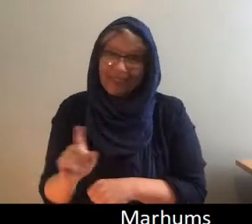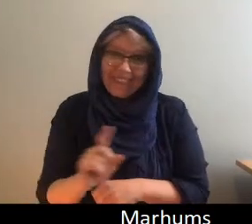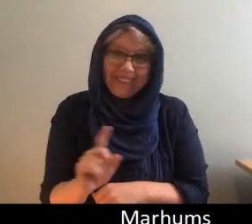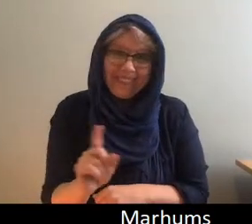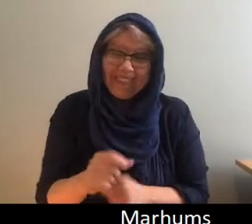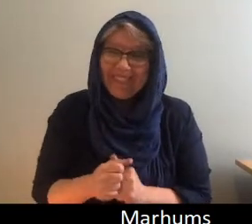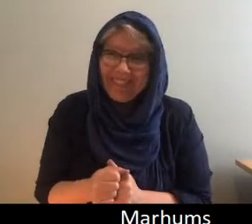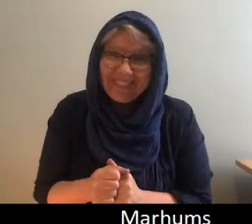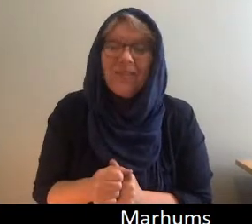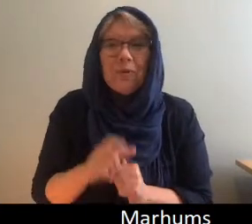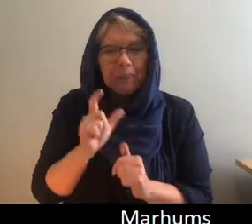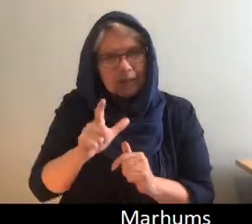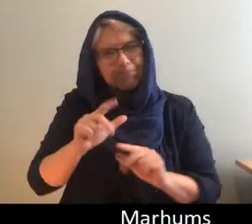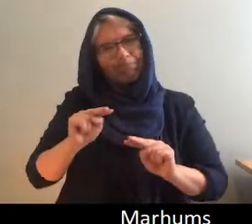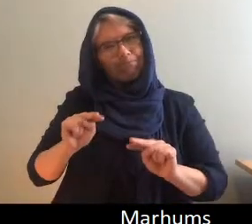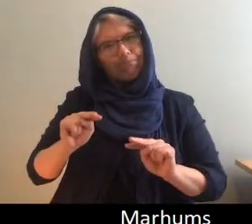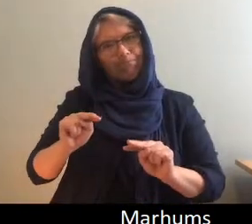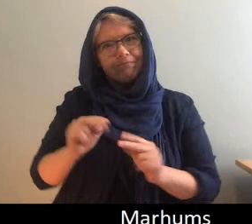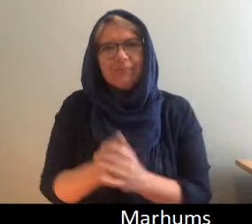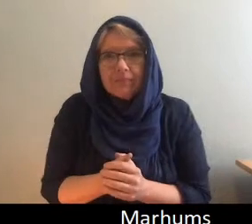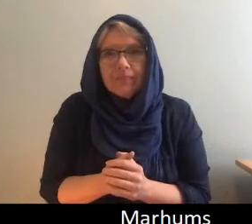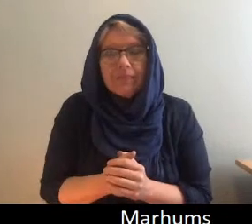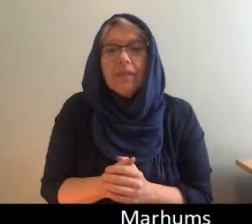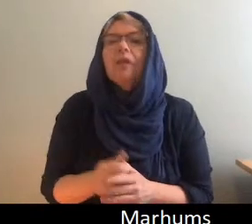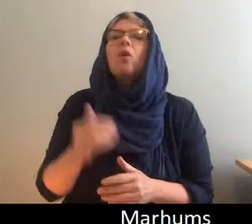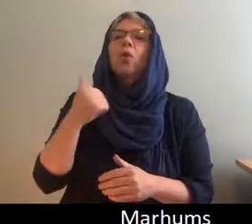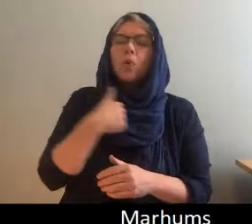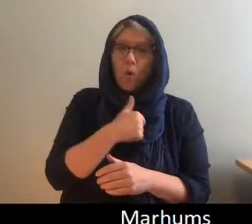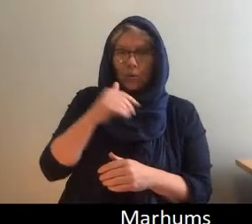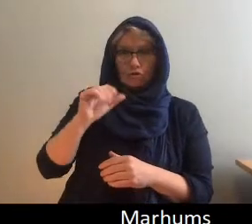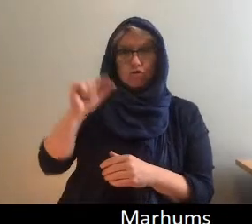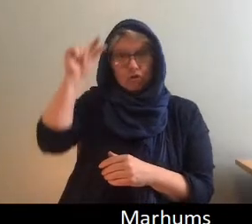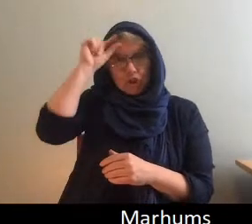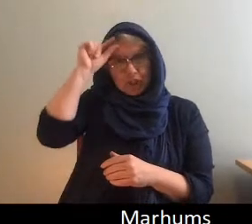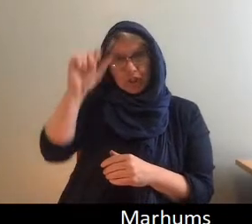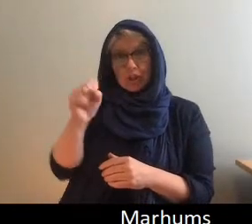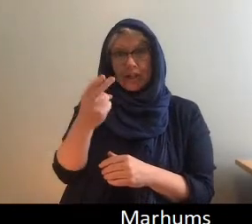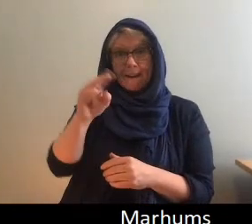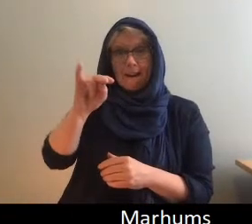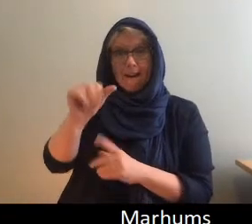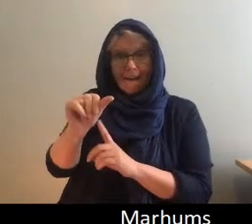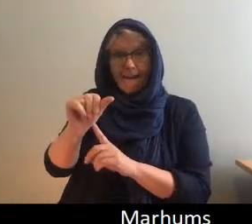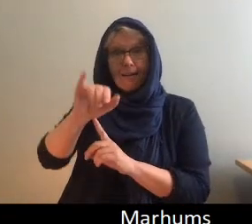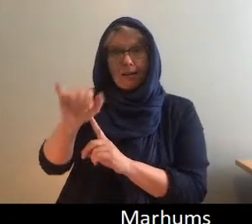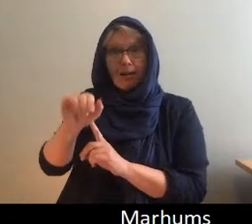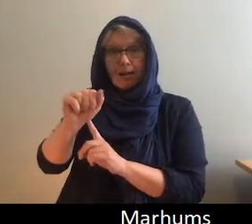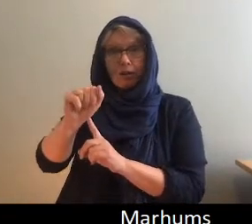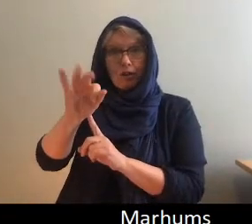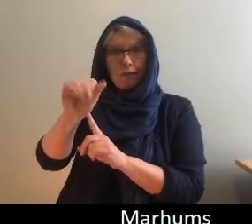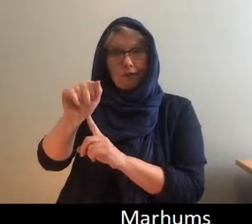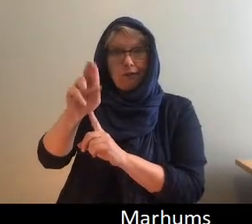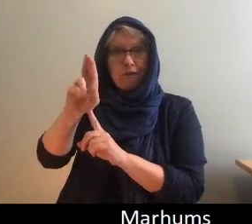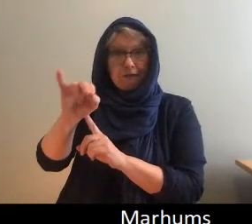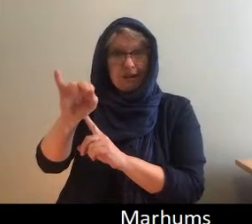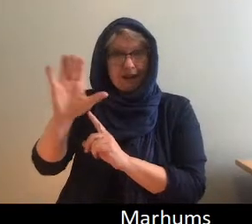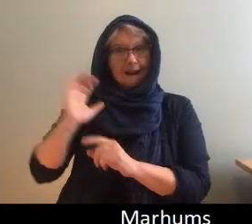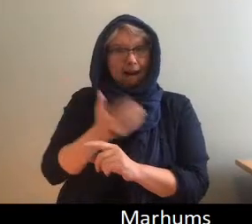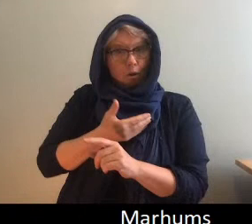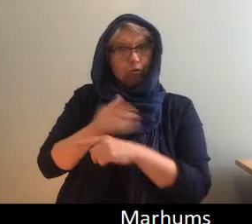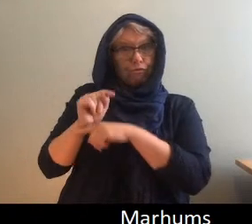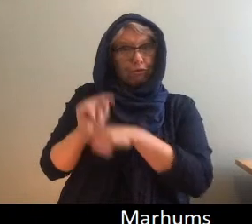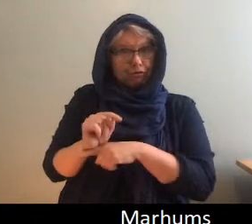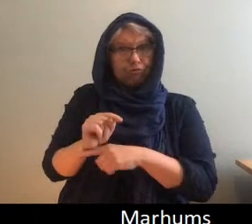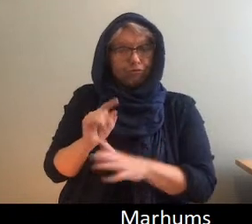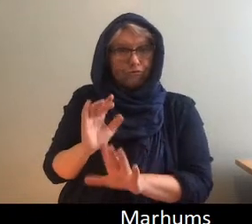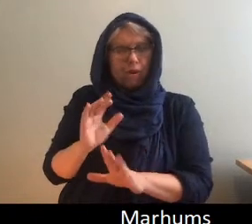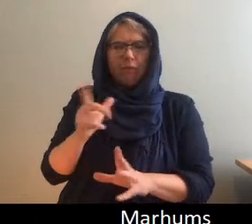told not to be negligent on the others, on the other nights, the other odd nights. So please keep that in mind as well. And so Allah's Messenger